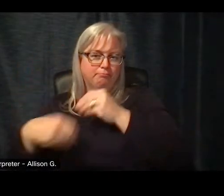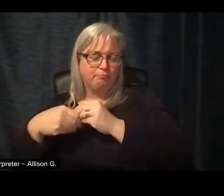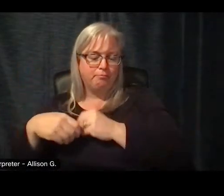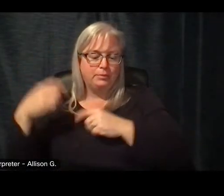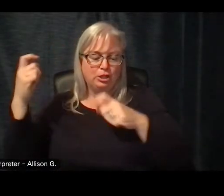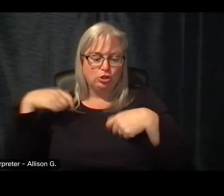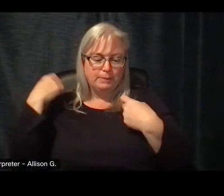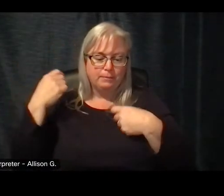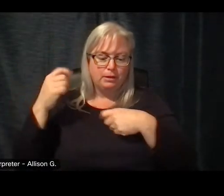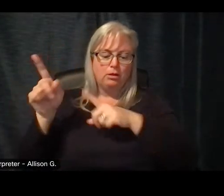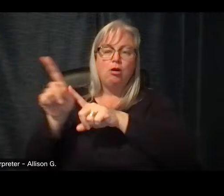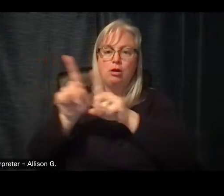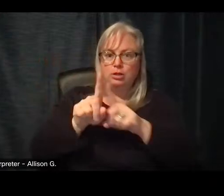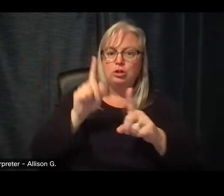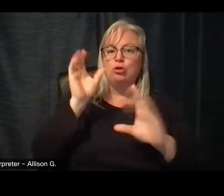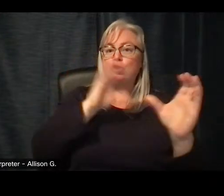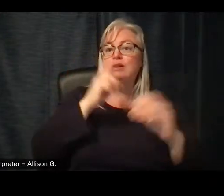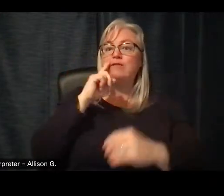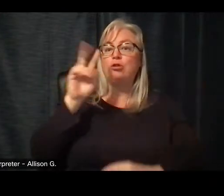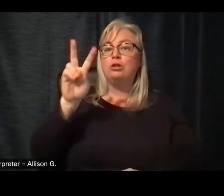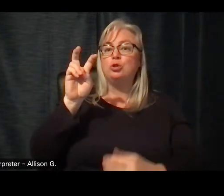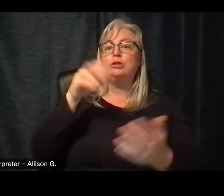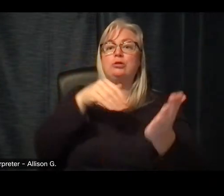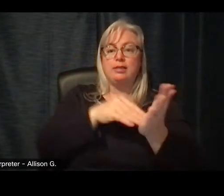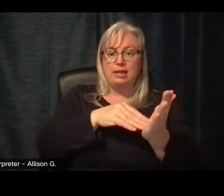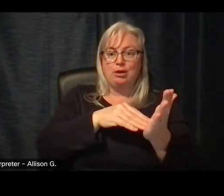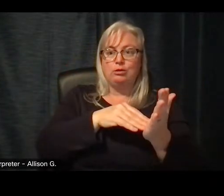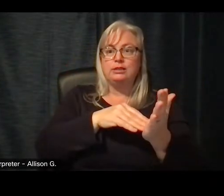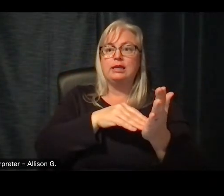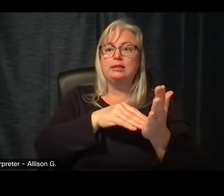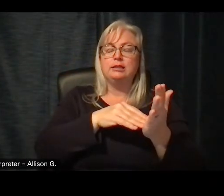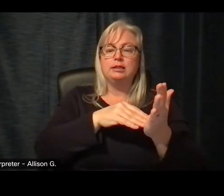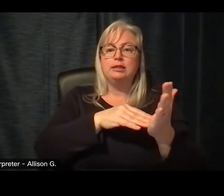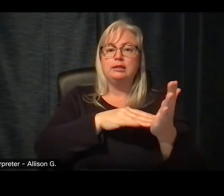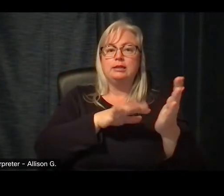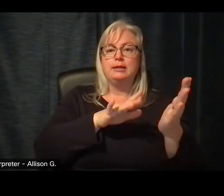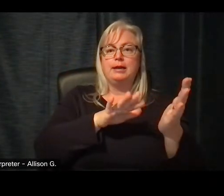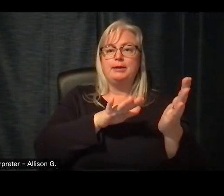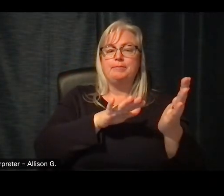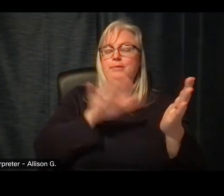then they're also looking for $90,000